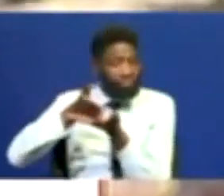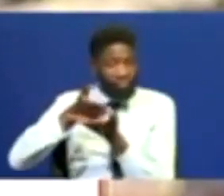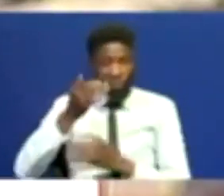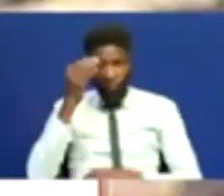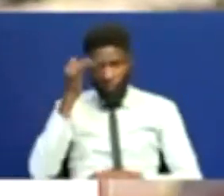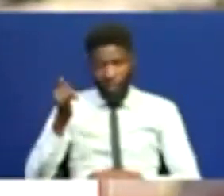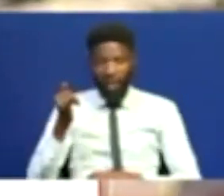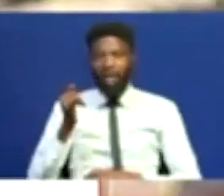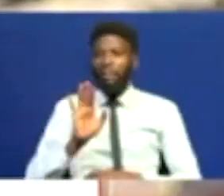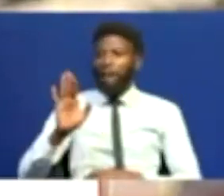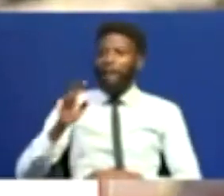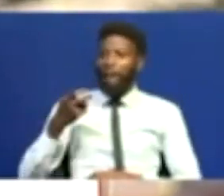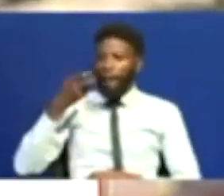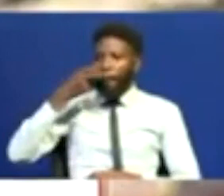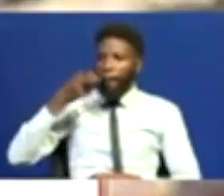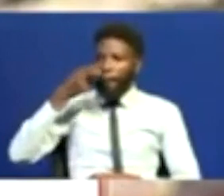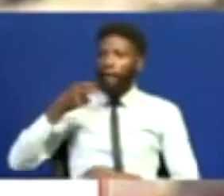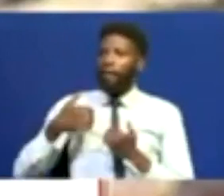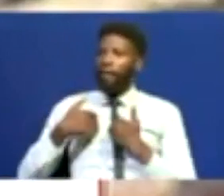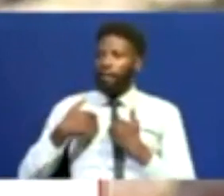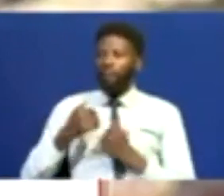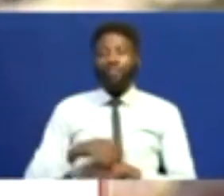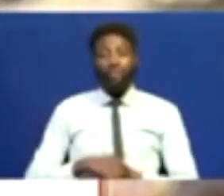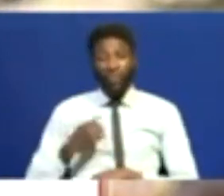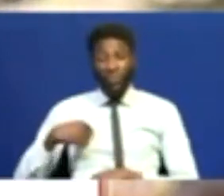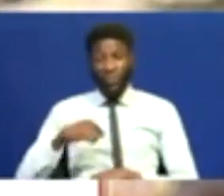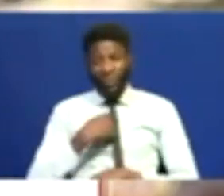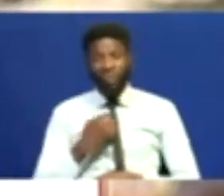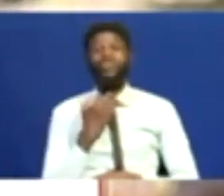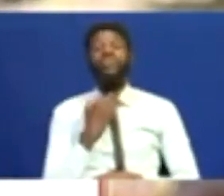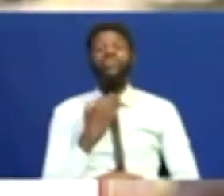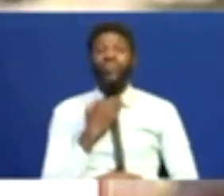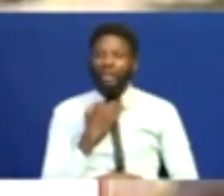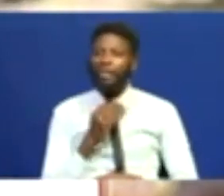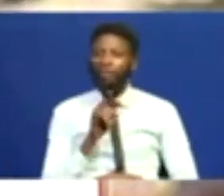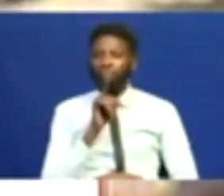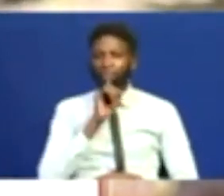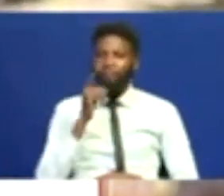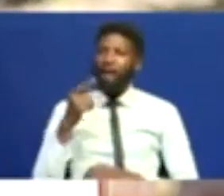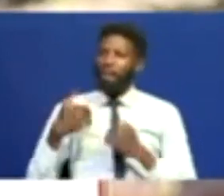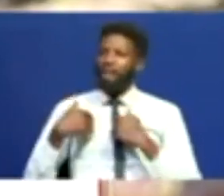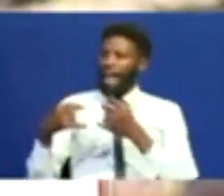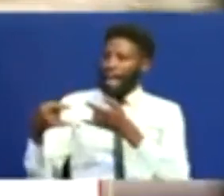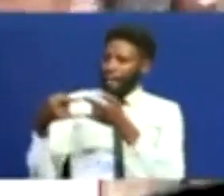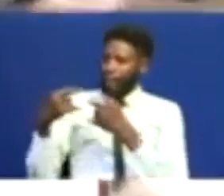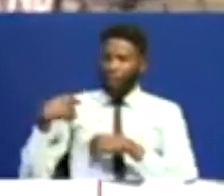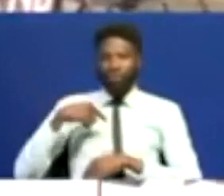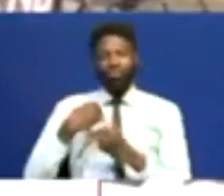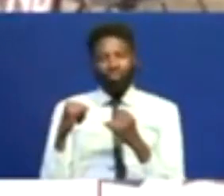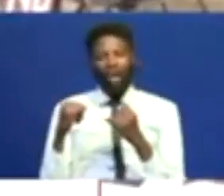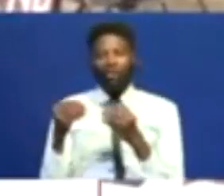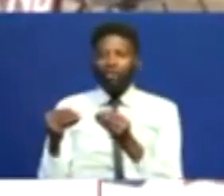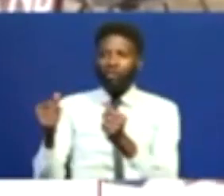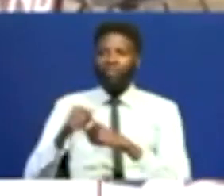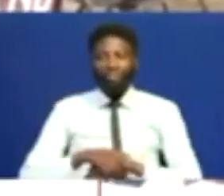so we repair their cleft palate and cleft lip. So we really want to say that there is a gap, and that is what we are trying to address.